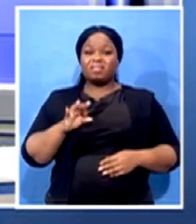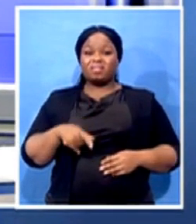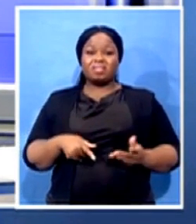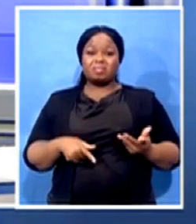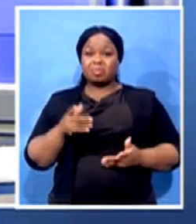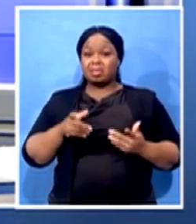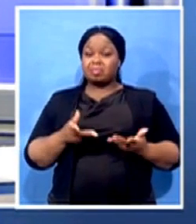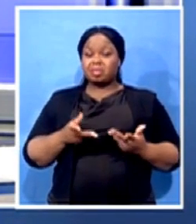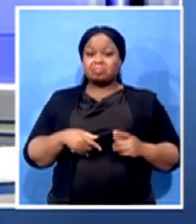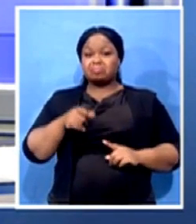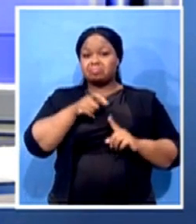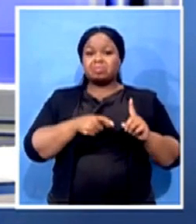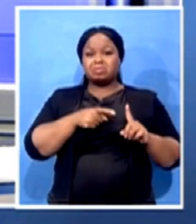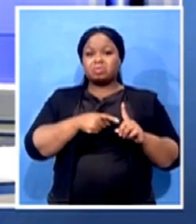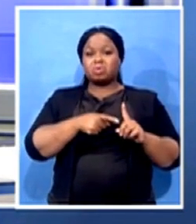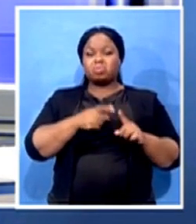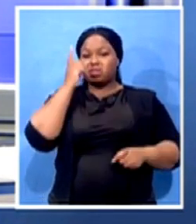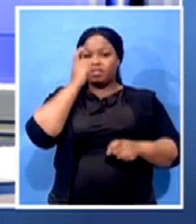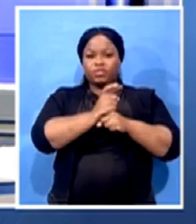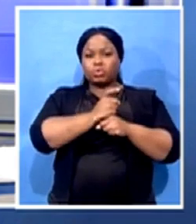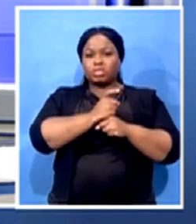sanctions could be imposed?